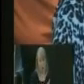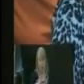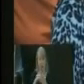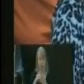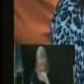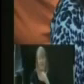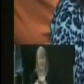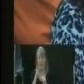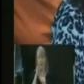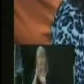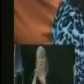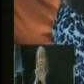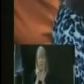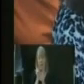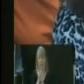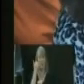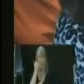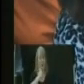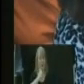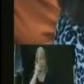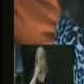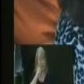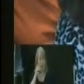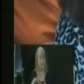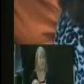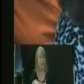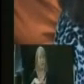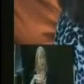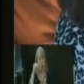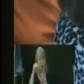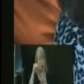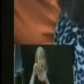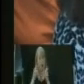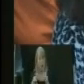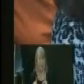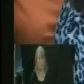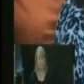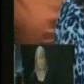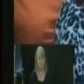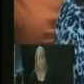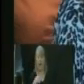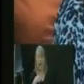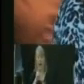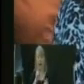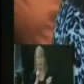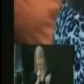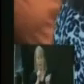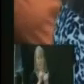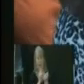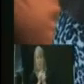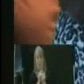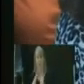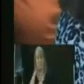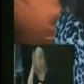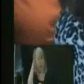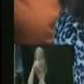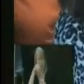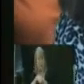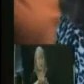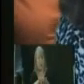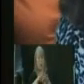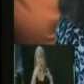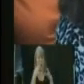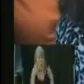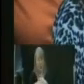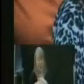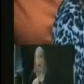45 minutes a day of learning opportunity. As I've met with parents in open house and as they've come in and I've told